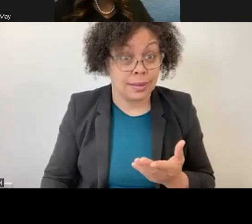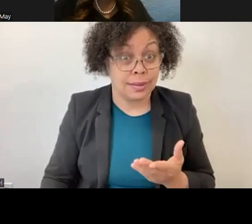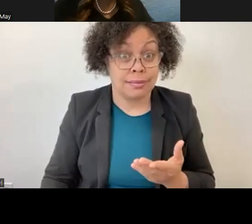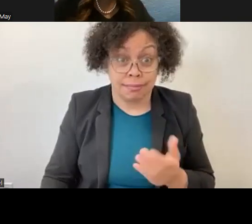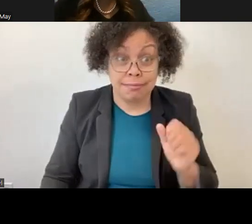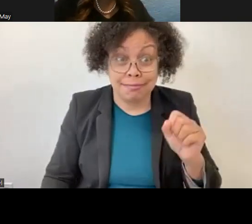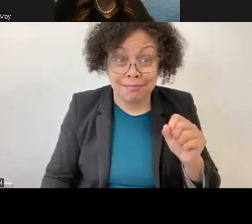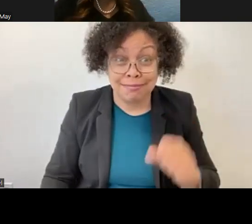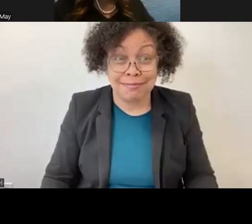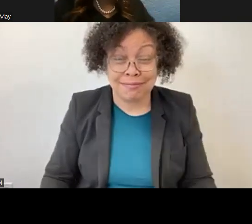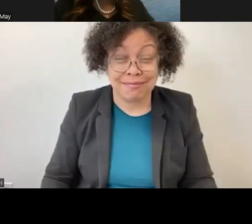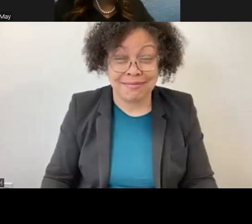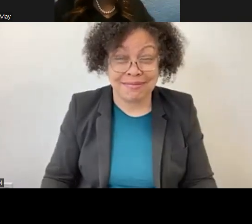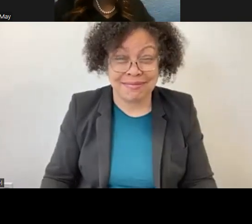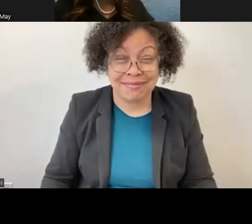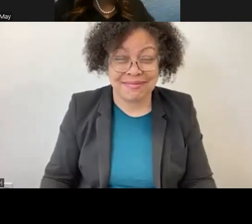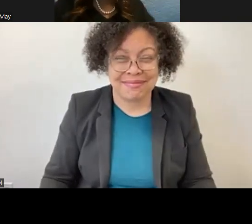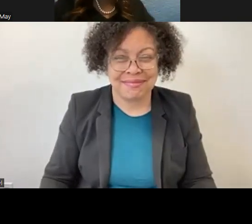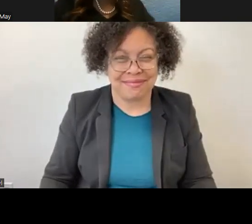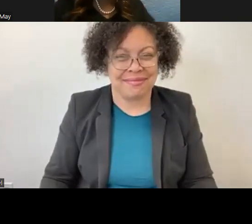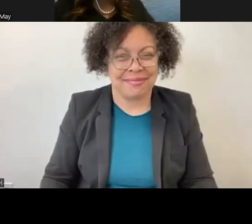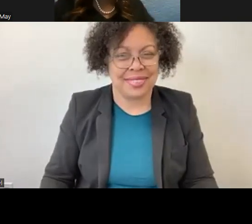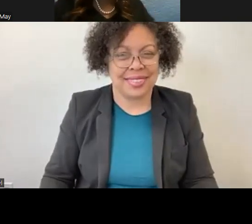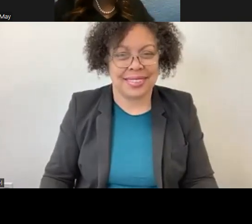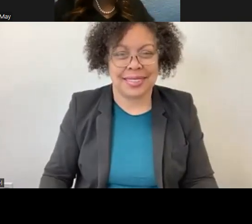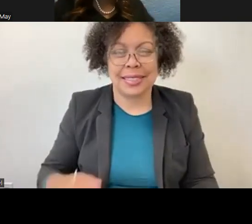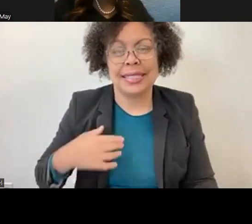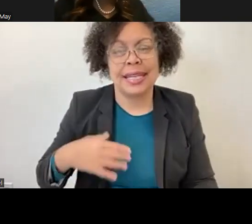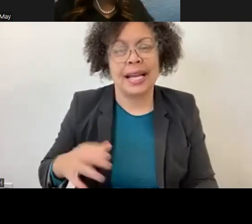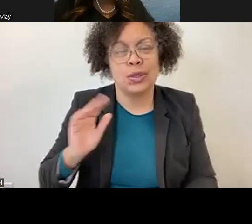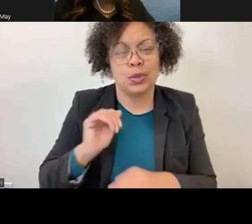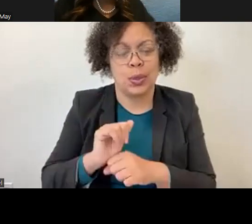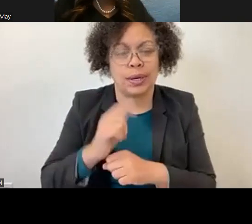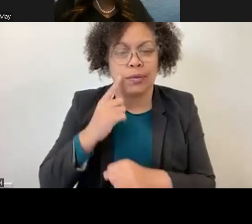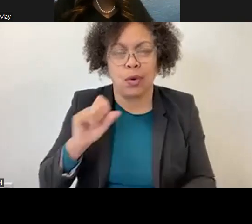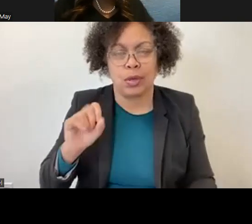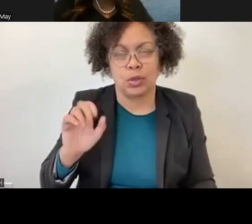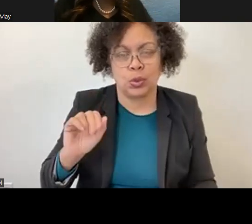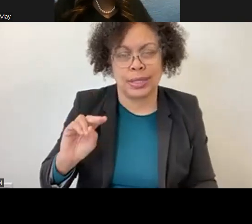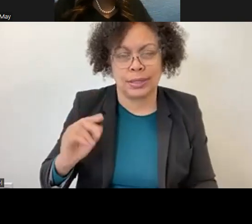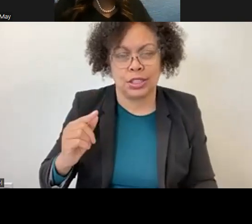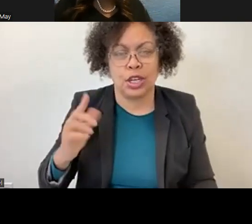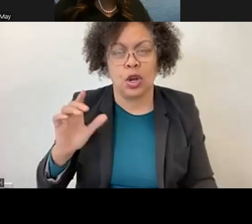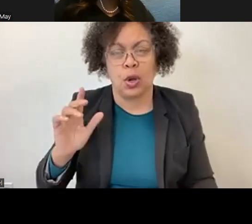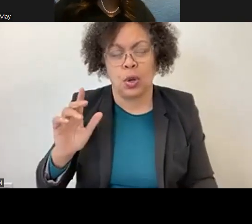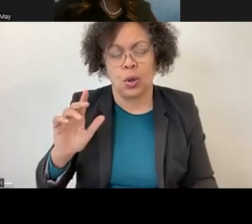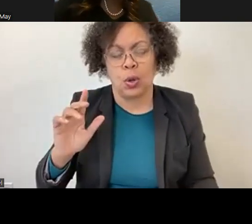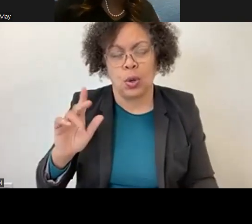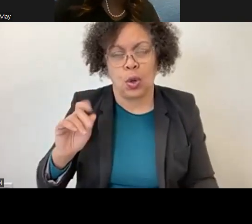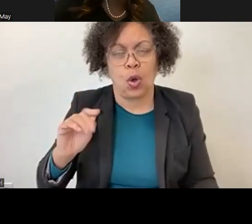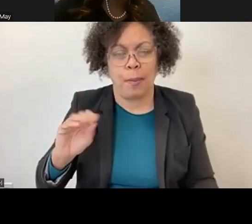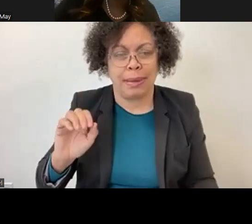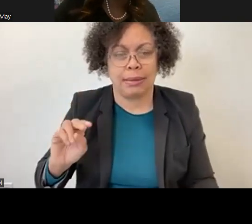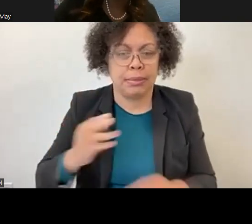Yeah. Okay. I worked for Susan G. Komen before becoming a professor, and I was in